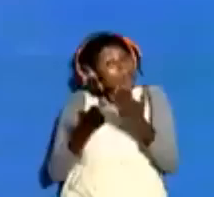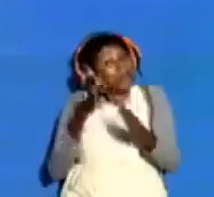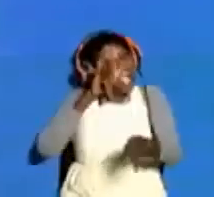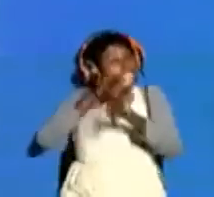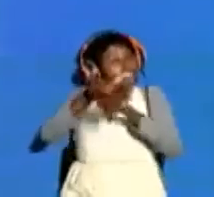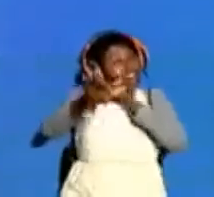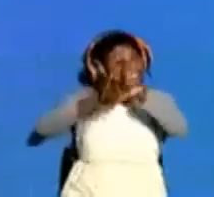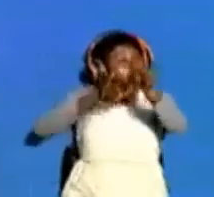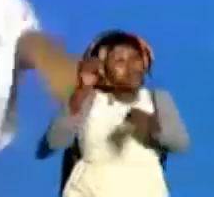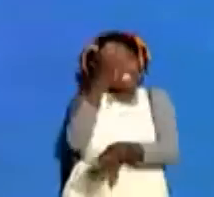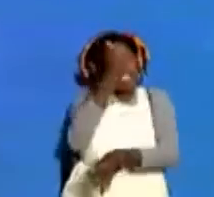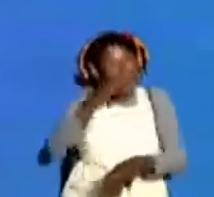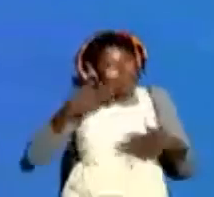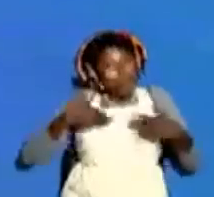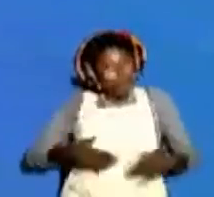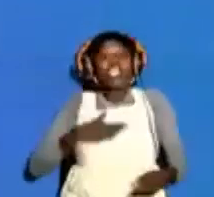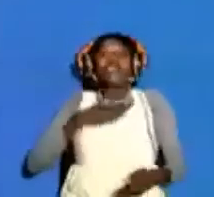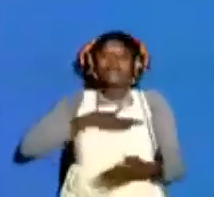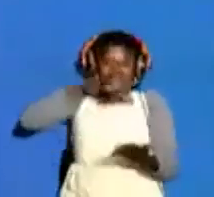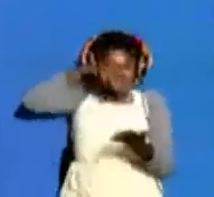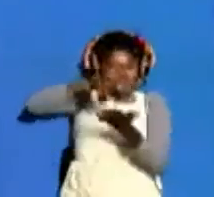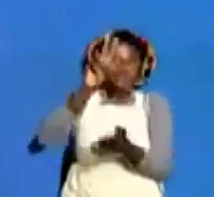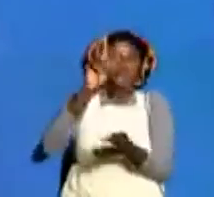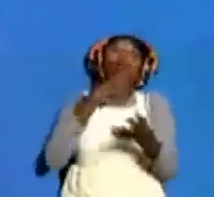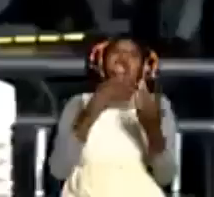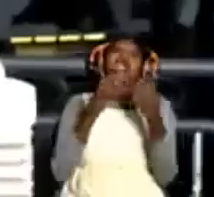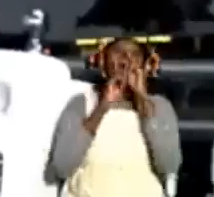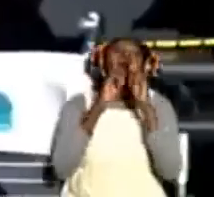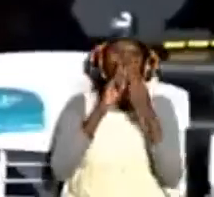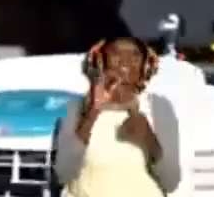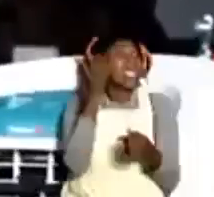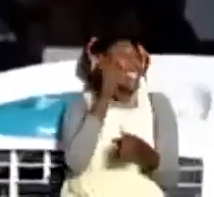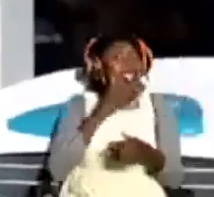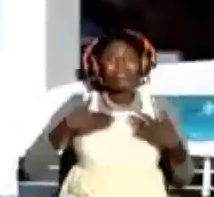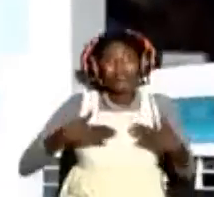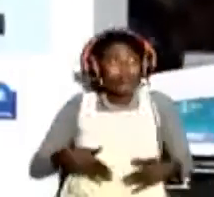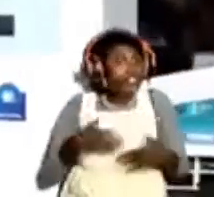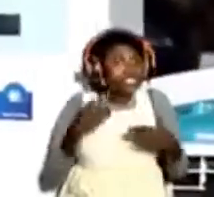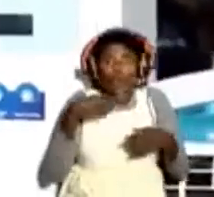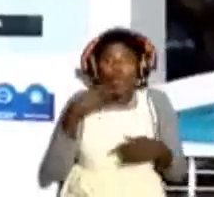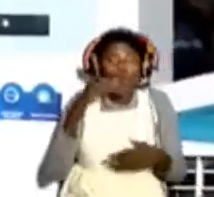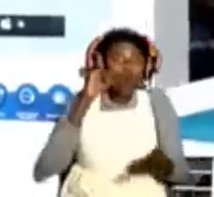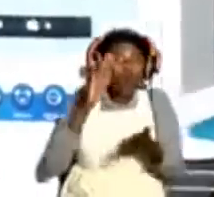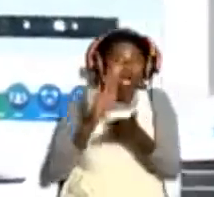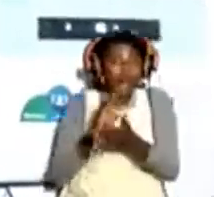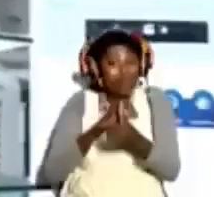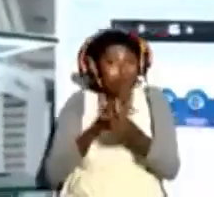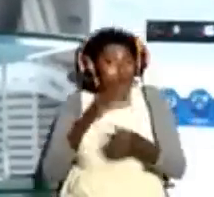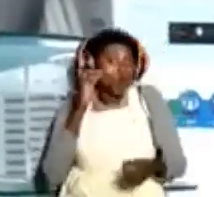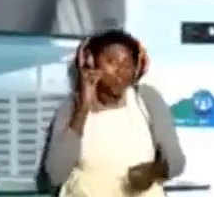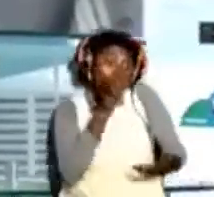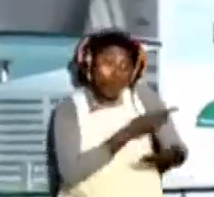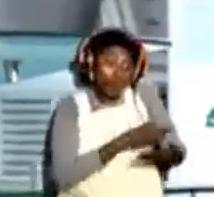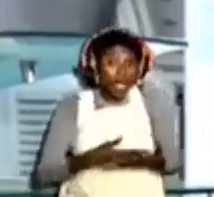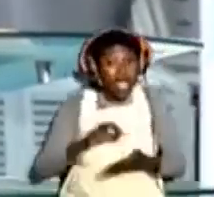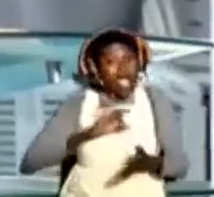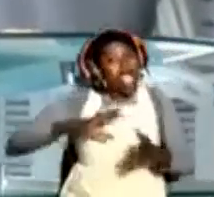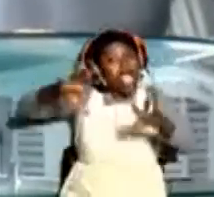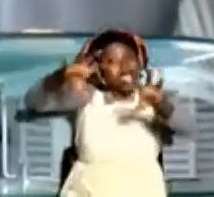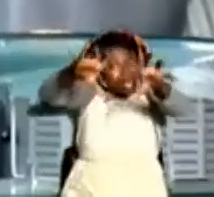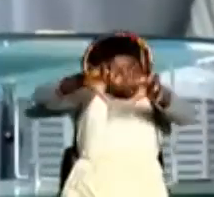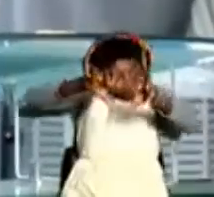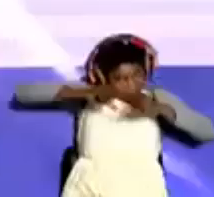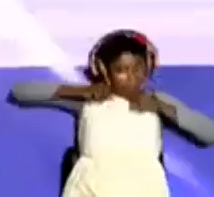method. Can you please talk? Is anybody whose wife or daughter I